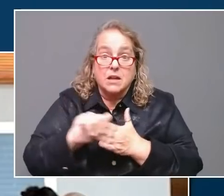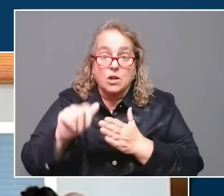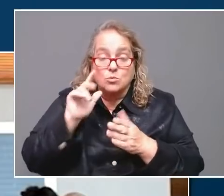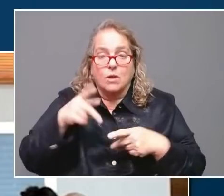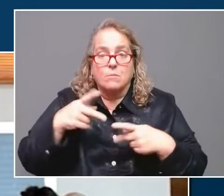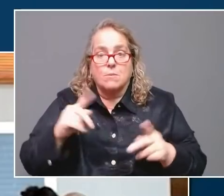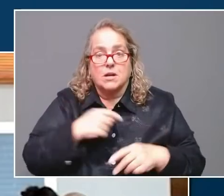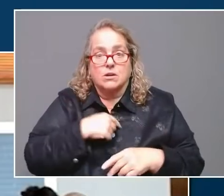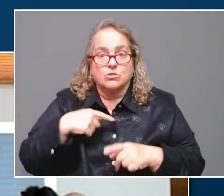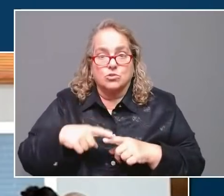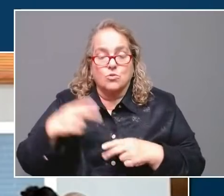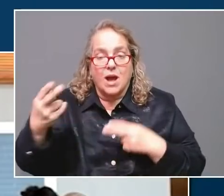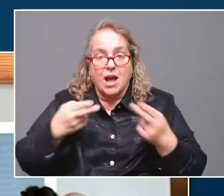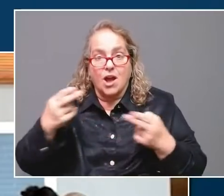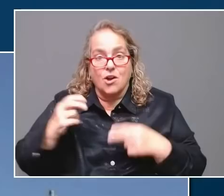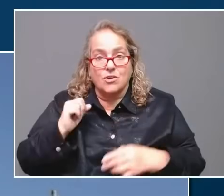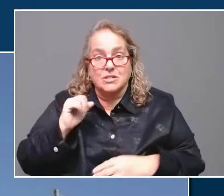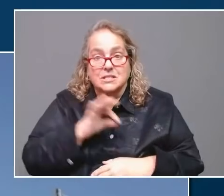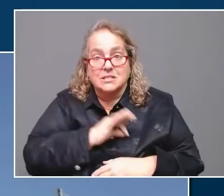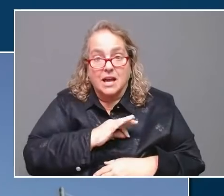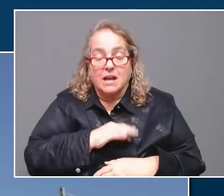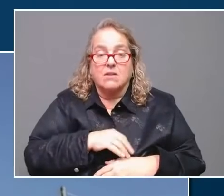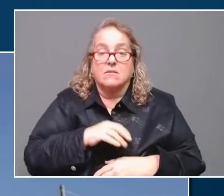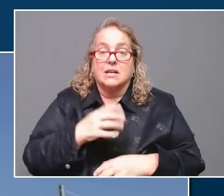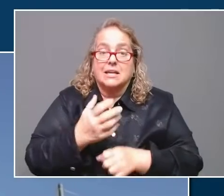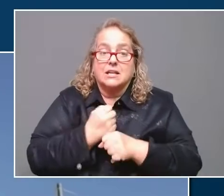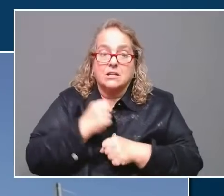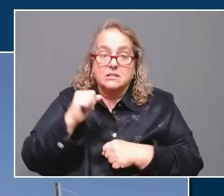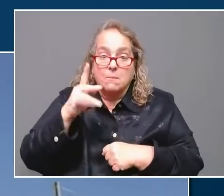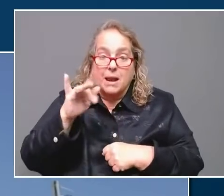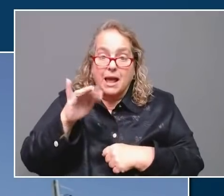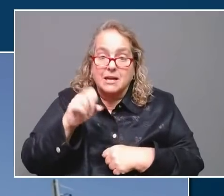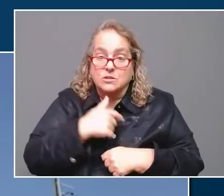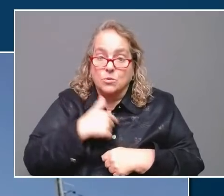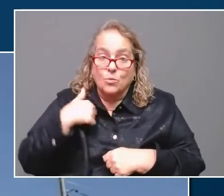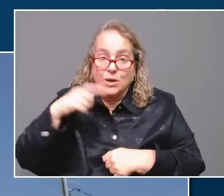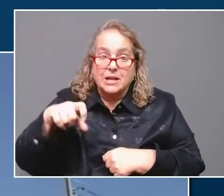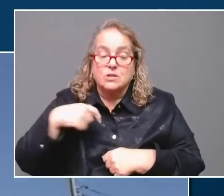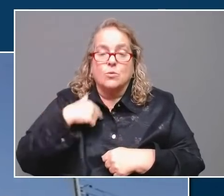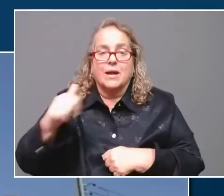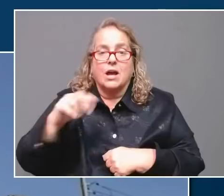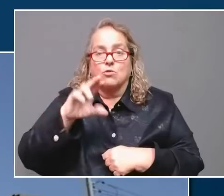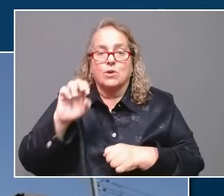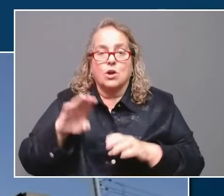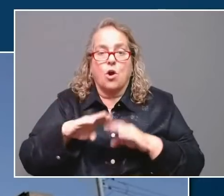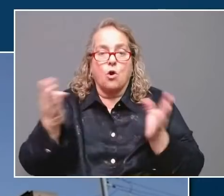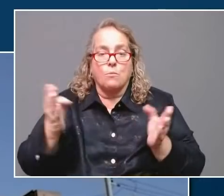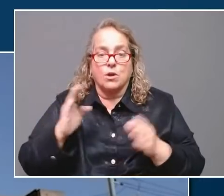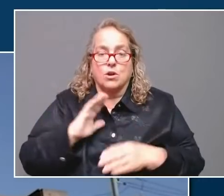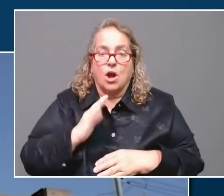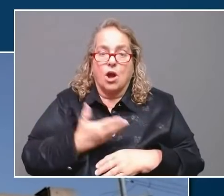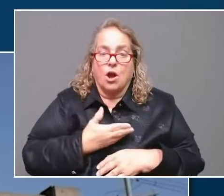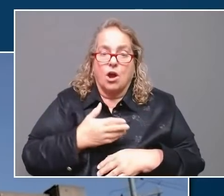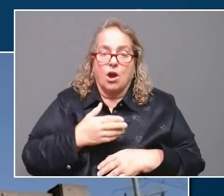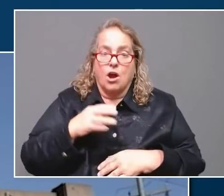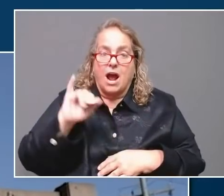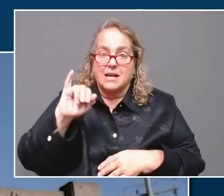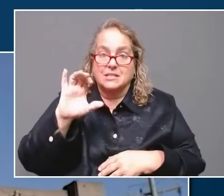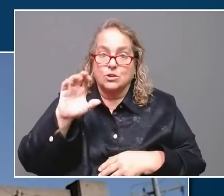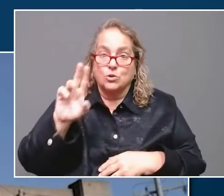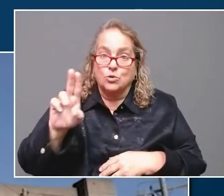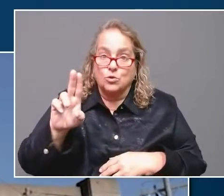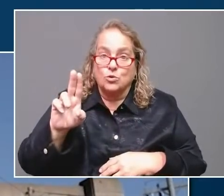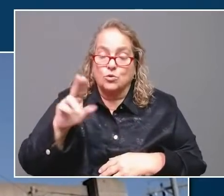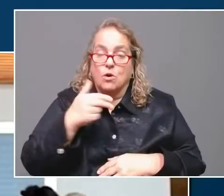up staff, get the supplies that we need so that we can reopen our ICU here